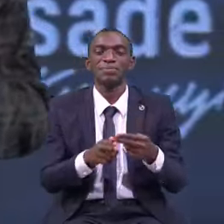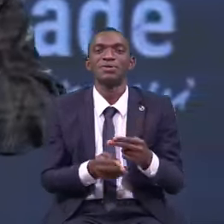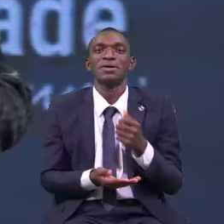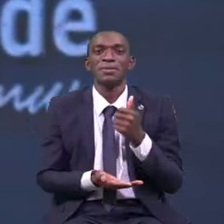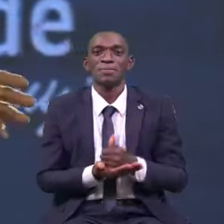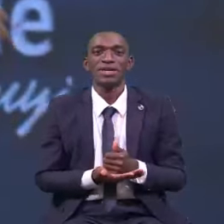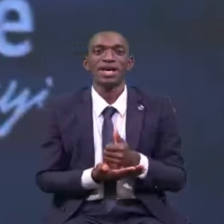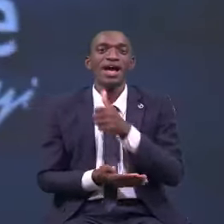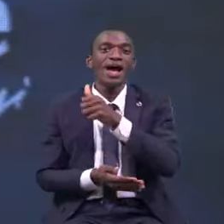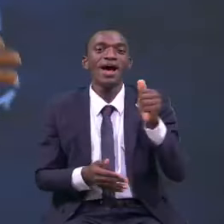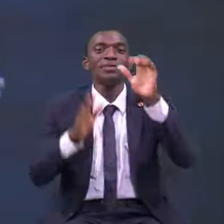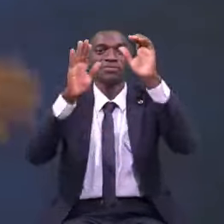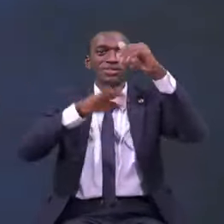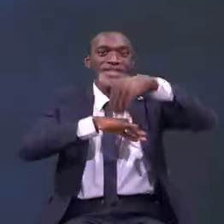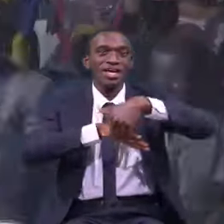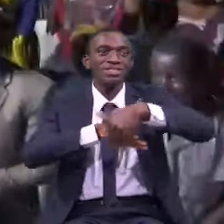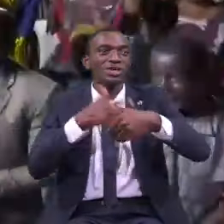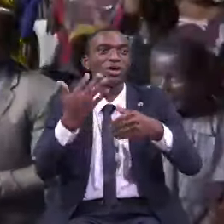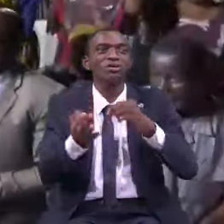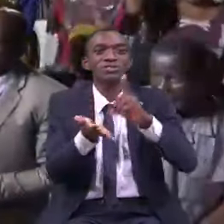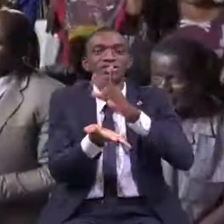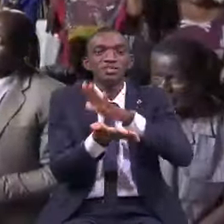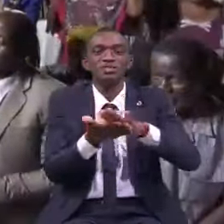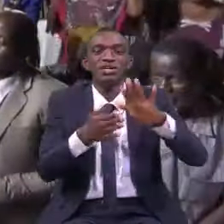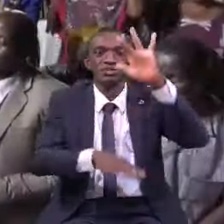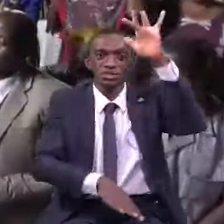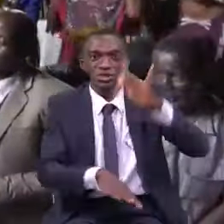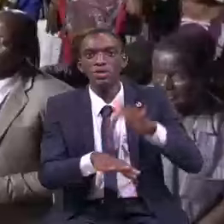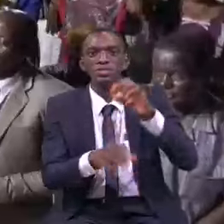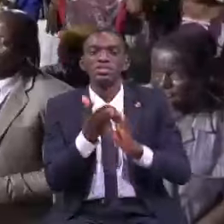A night of divine touch.